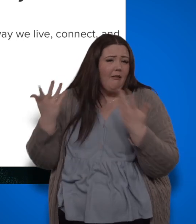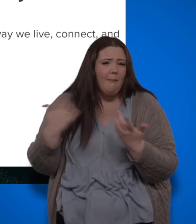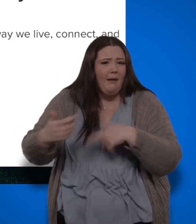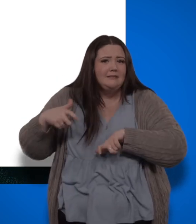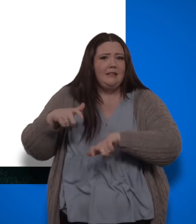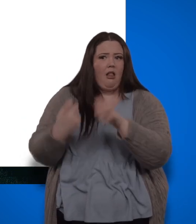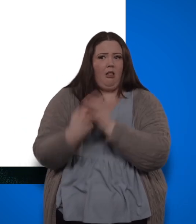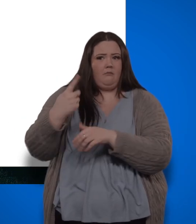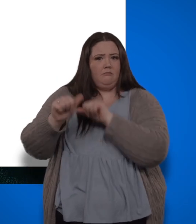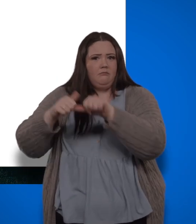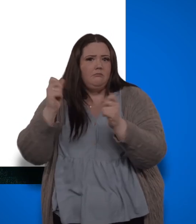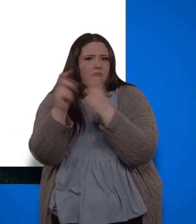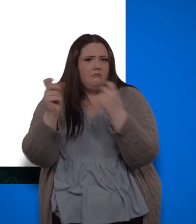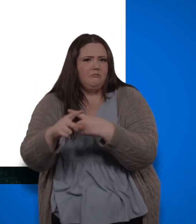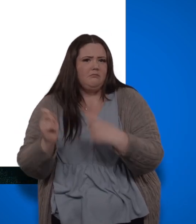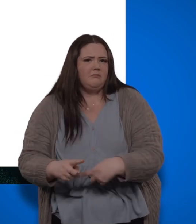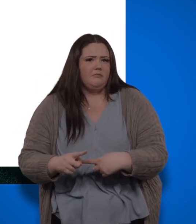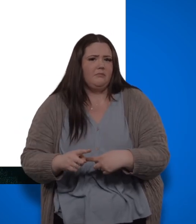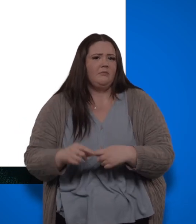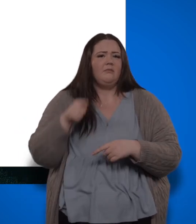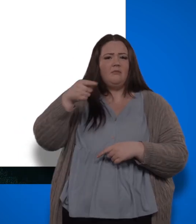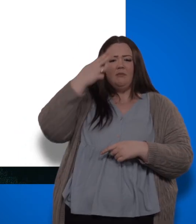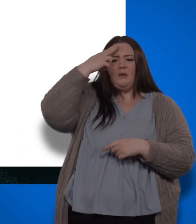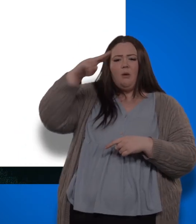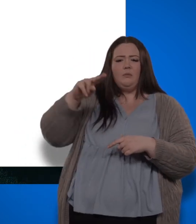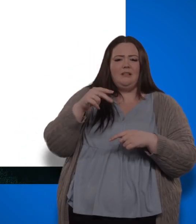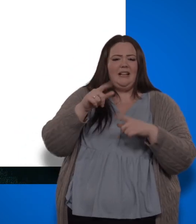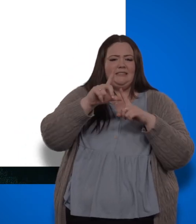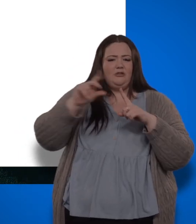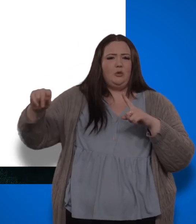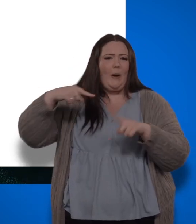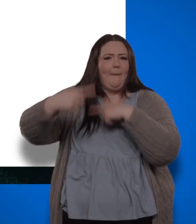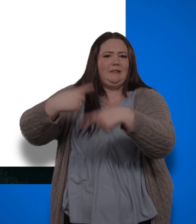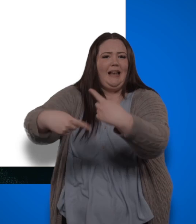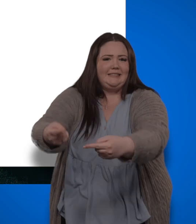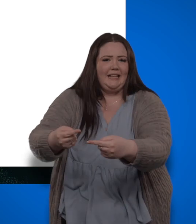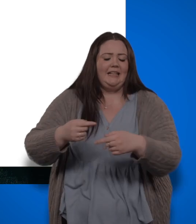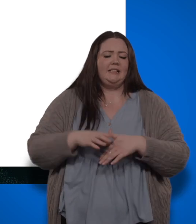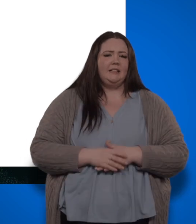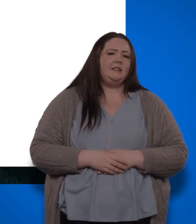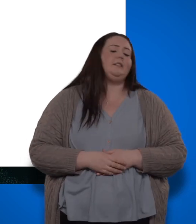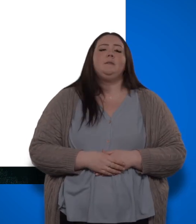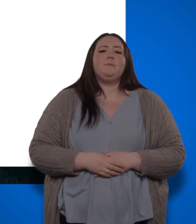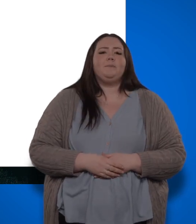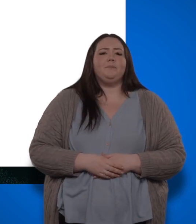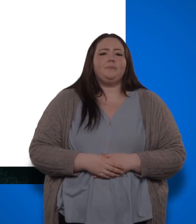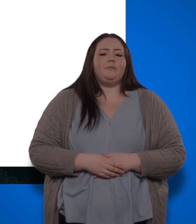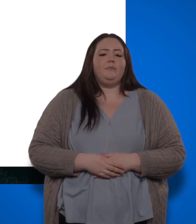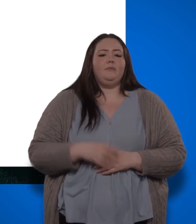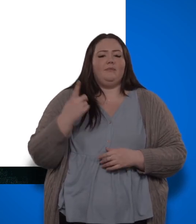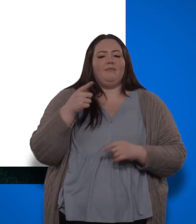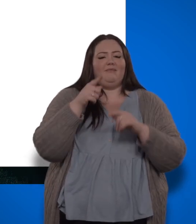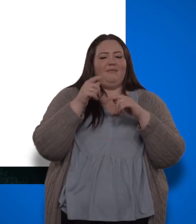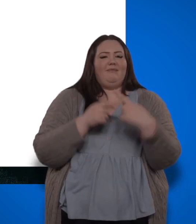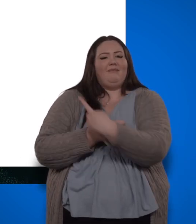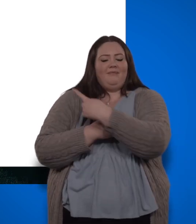immortality. And this is an article from Wired, and you probably can't see the cartoon, but it's got